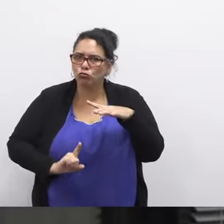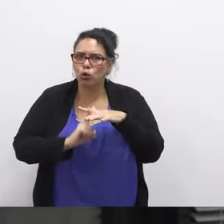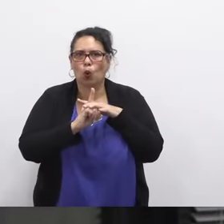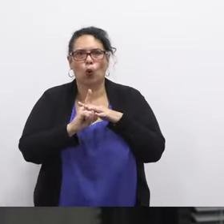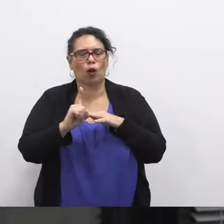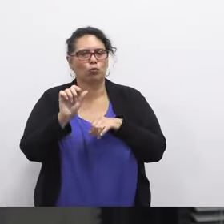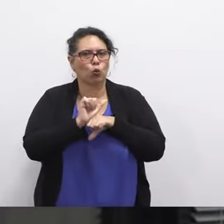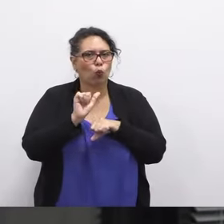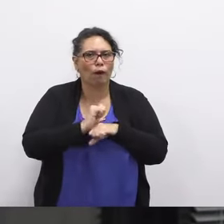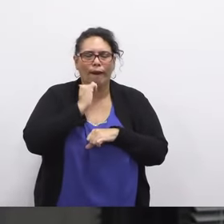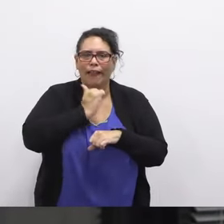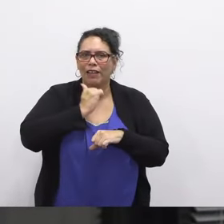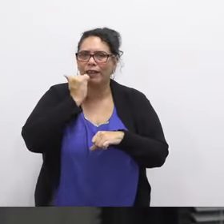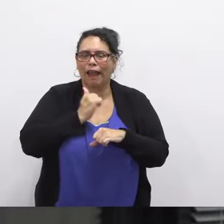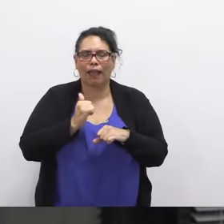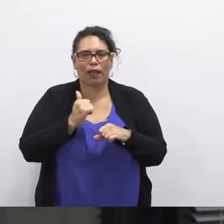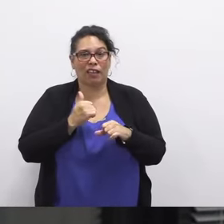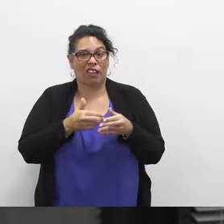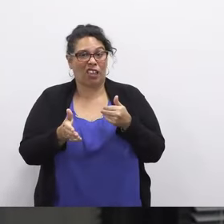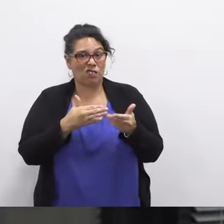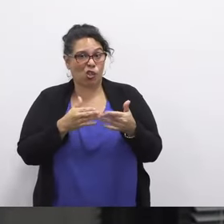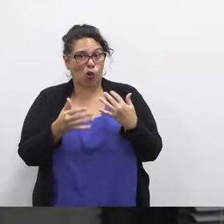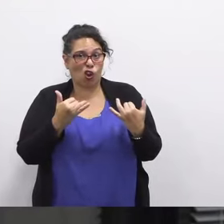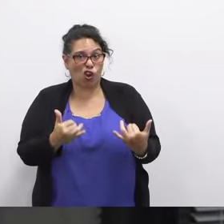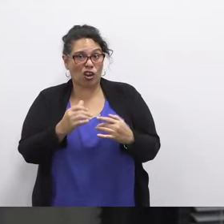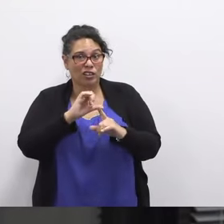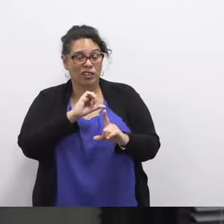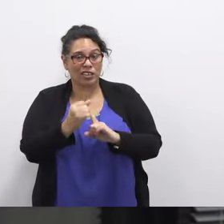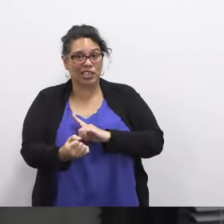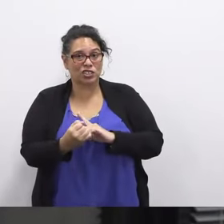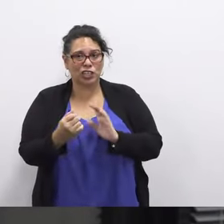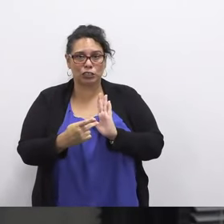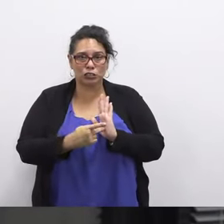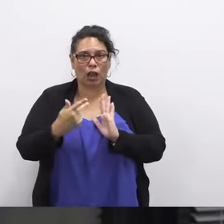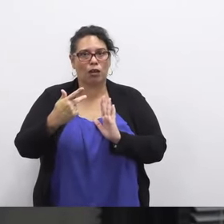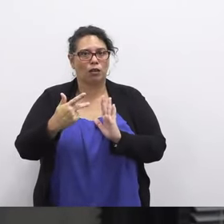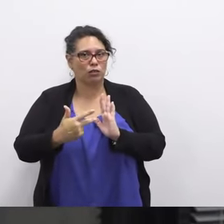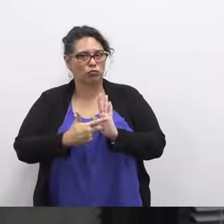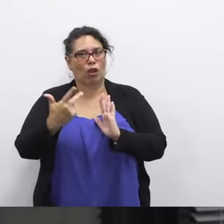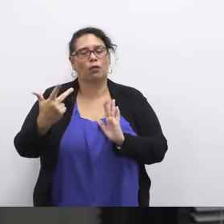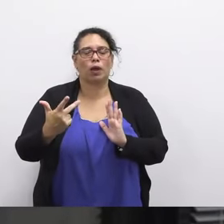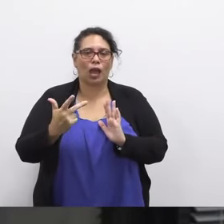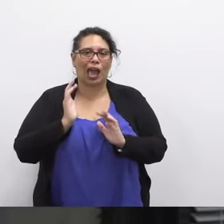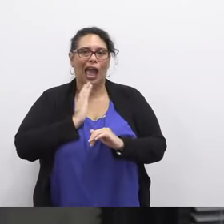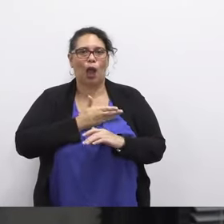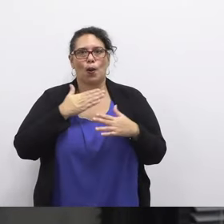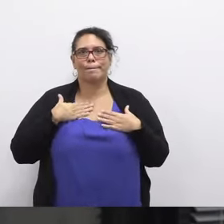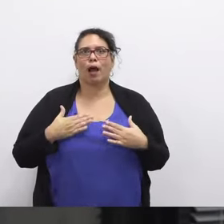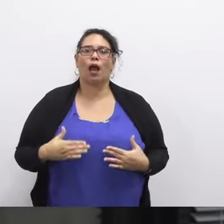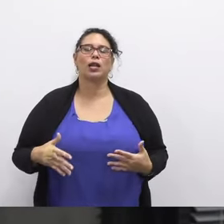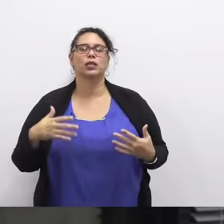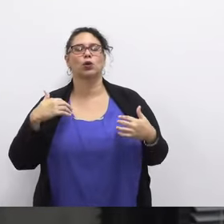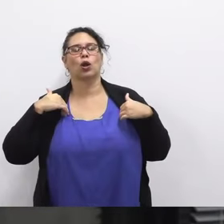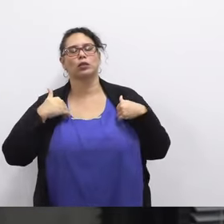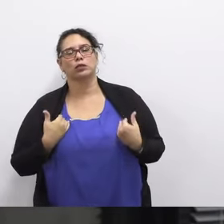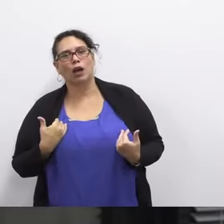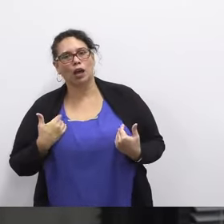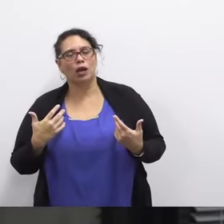to work even though our current working conditions have doubled and our bodies keep giving us warning signs of